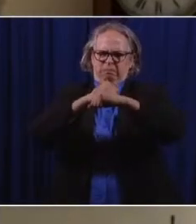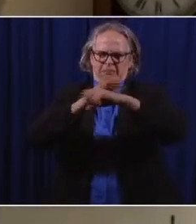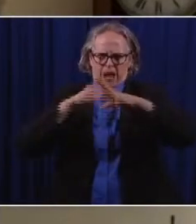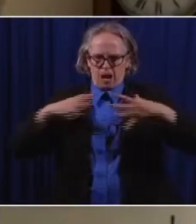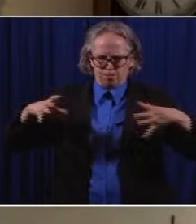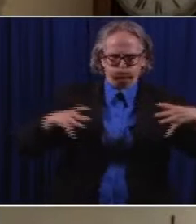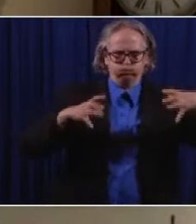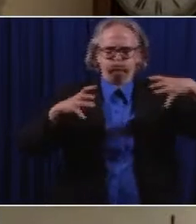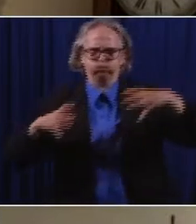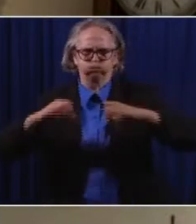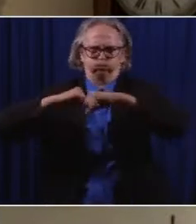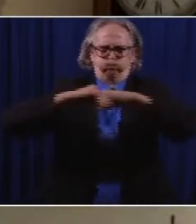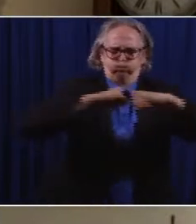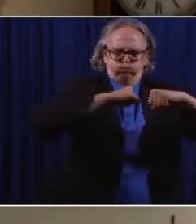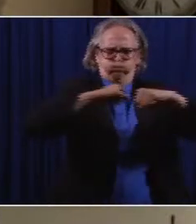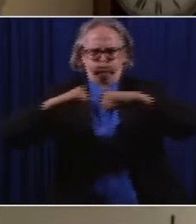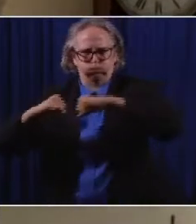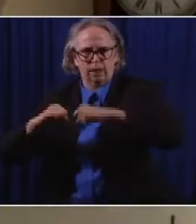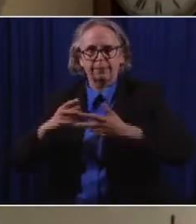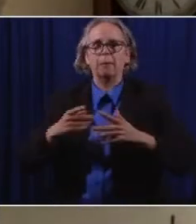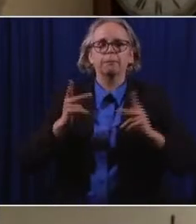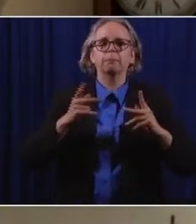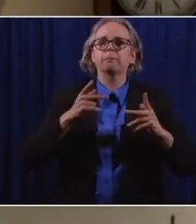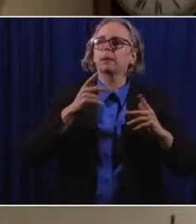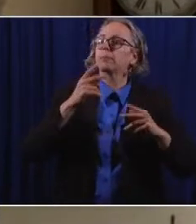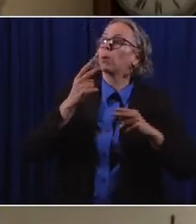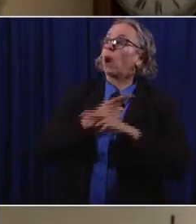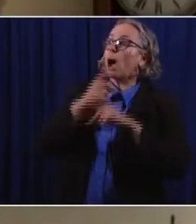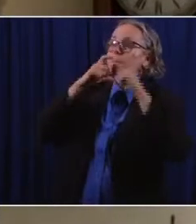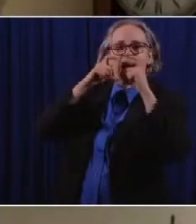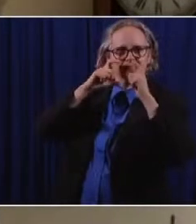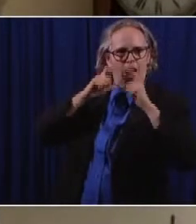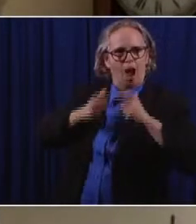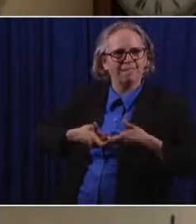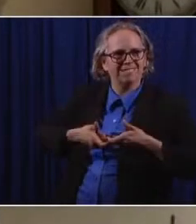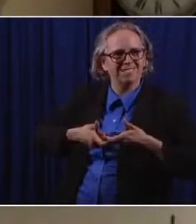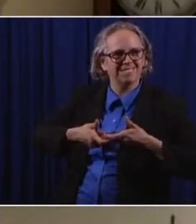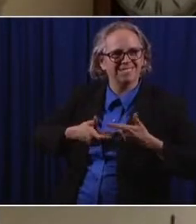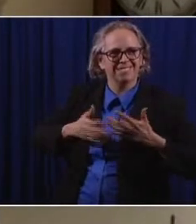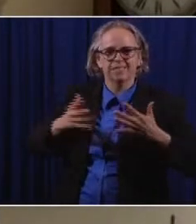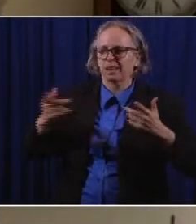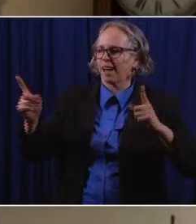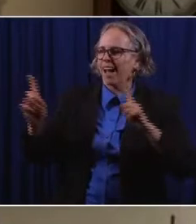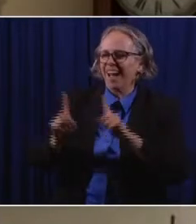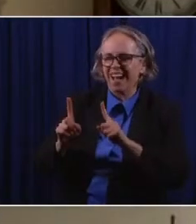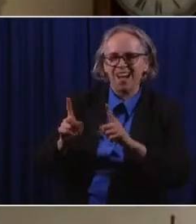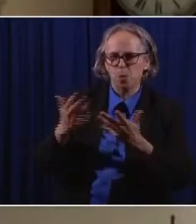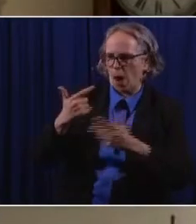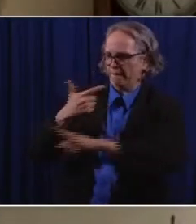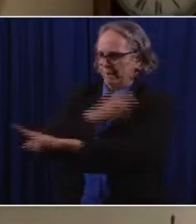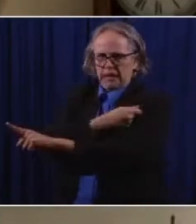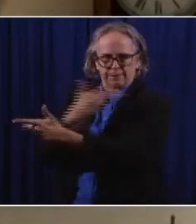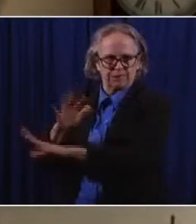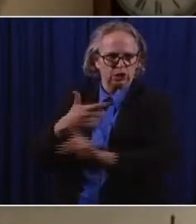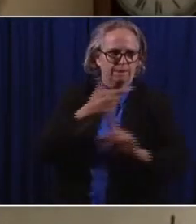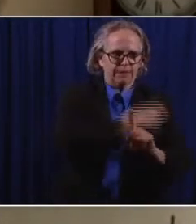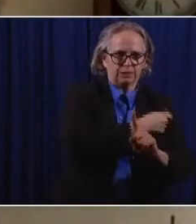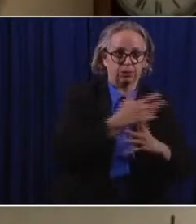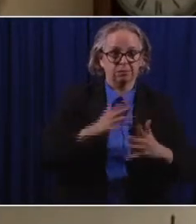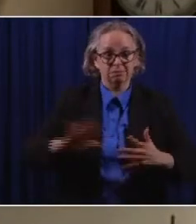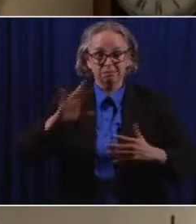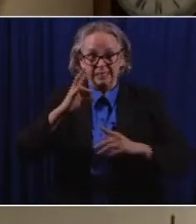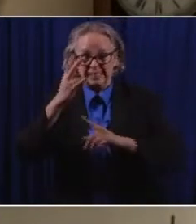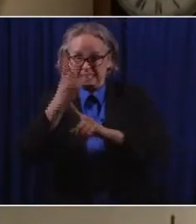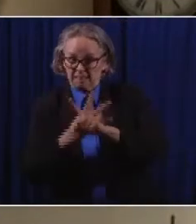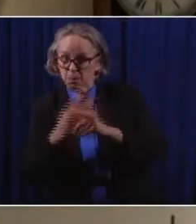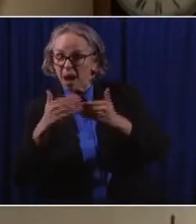this. I mean, look, we're tough. We're Ohioans. We've been at this 7 months or so. And it's not easy, but we just